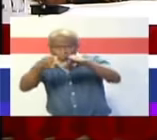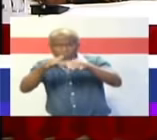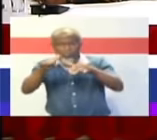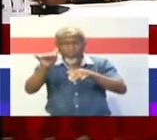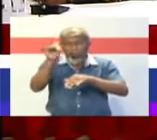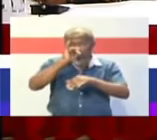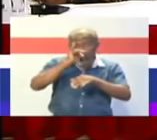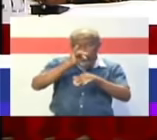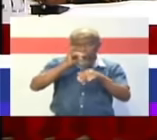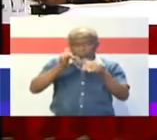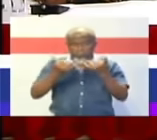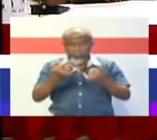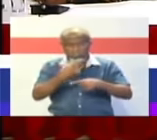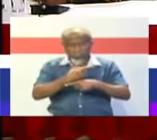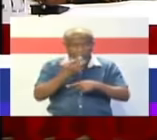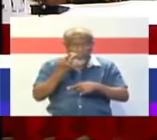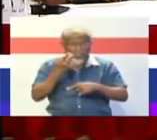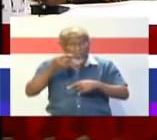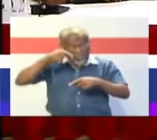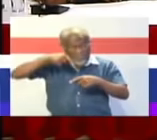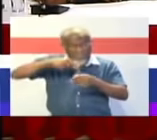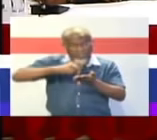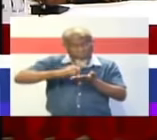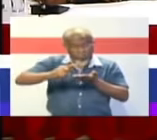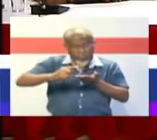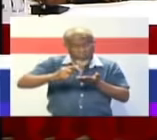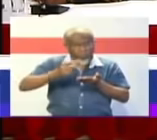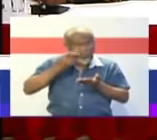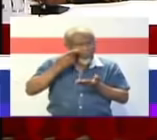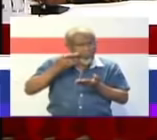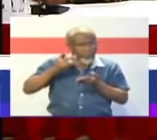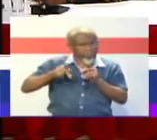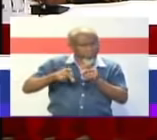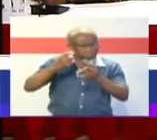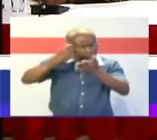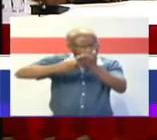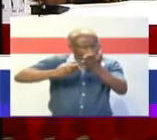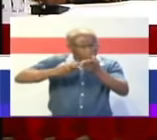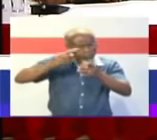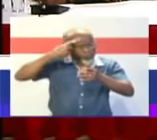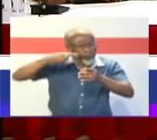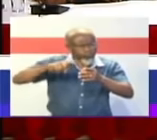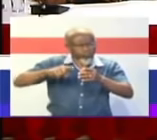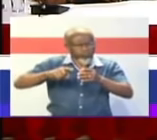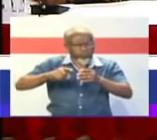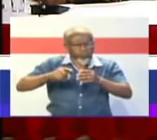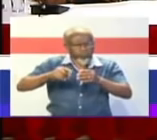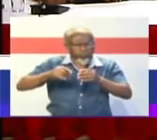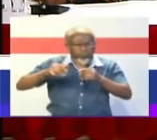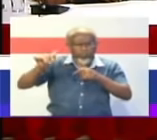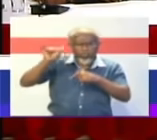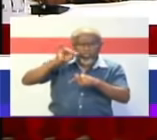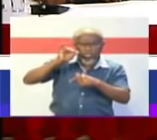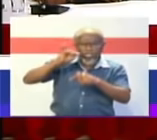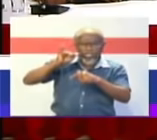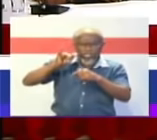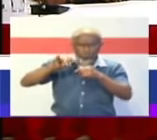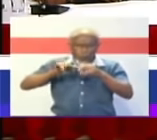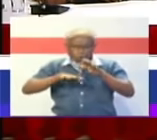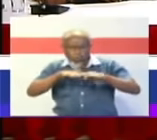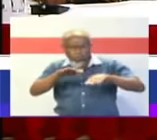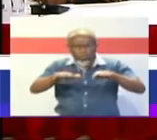cases earlier this year of persons being charged for consuming alcohol in public during the state